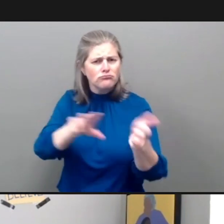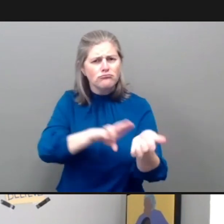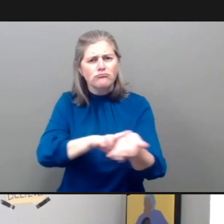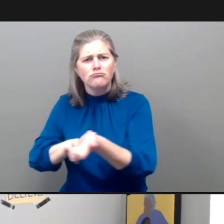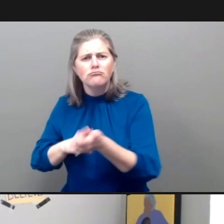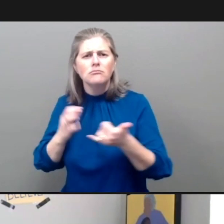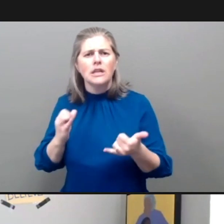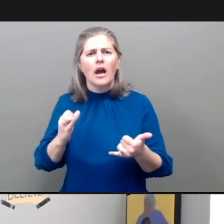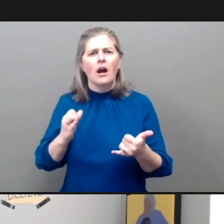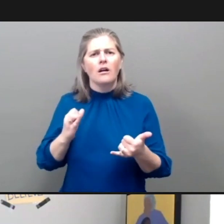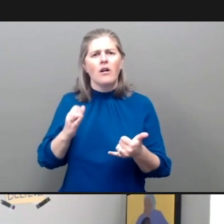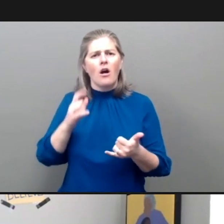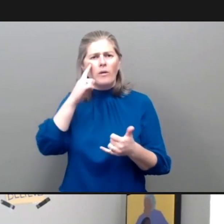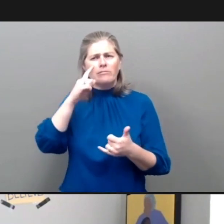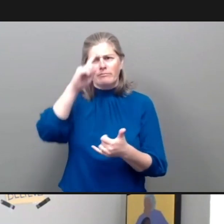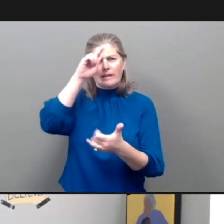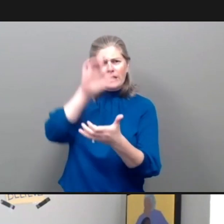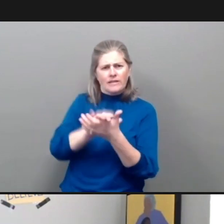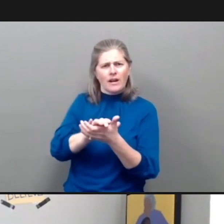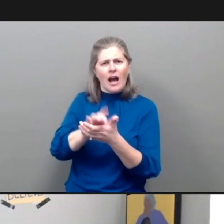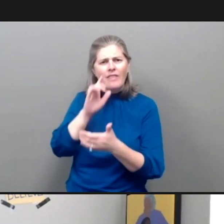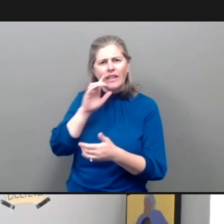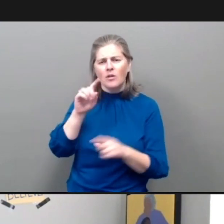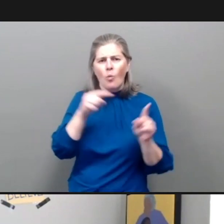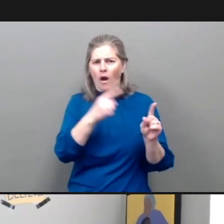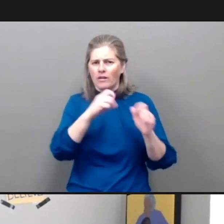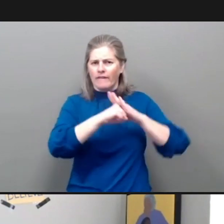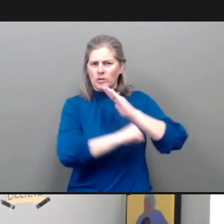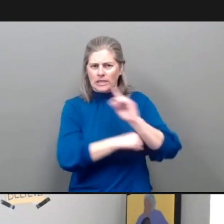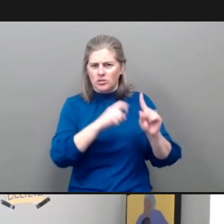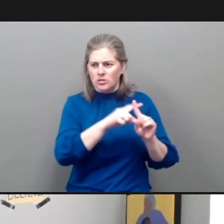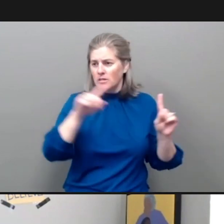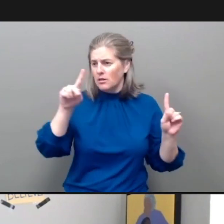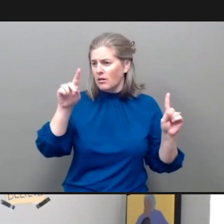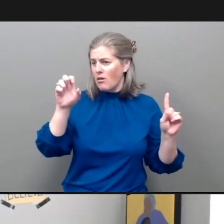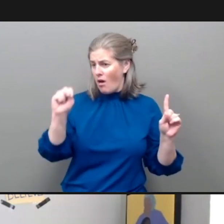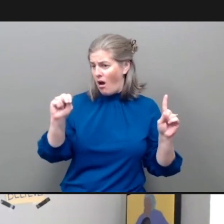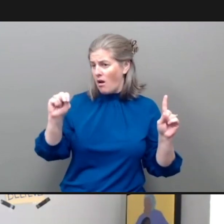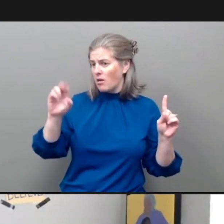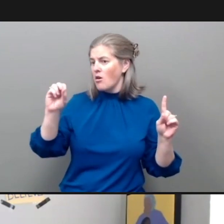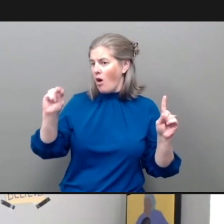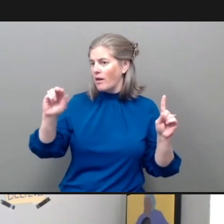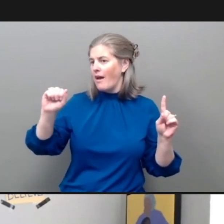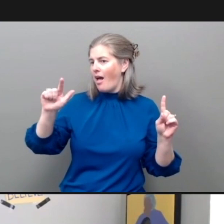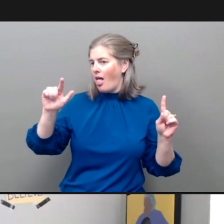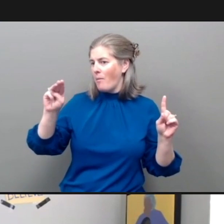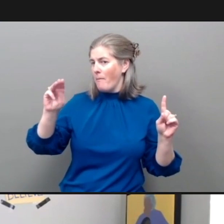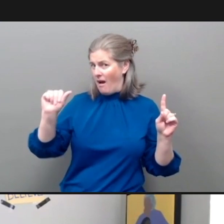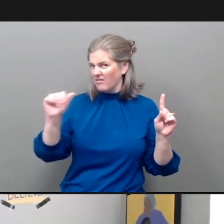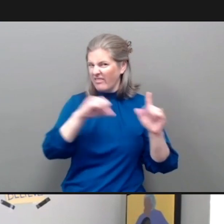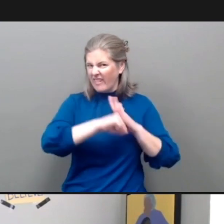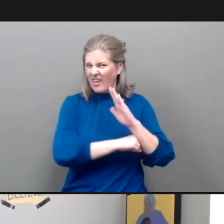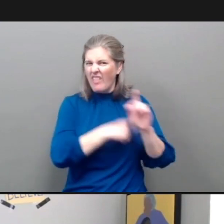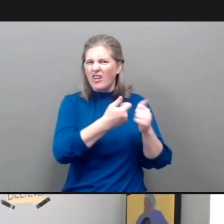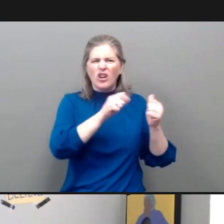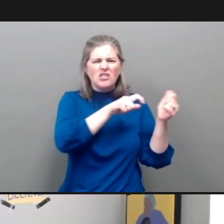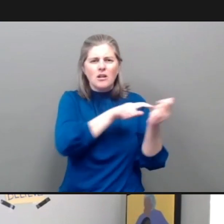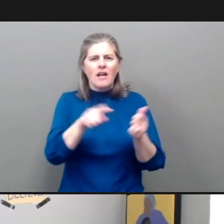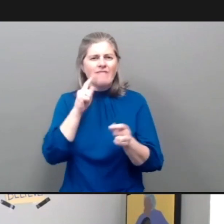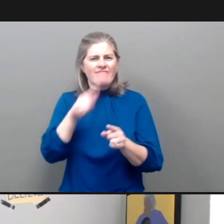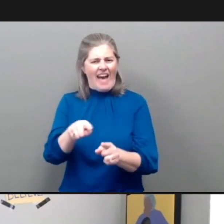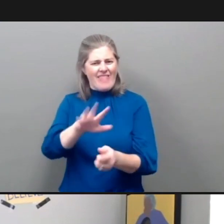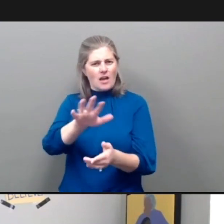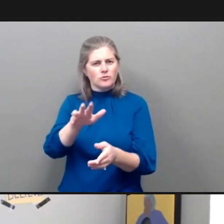on attitudes. I think the Con Alma Foundation is sponsoring to find out what are the messages that middle third